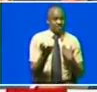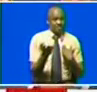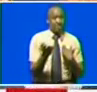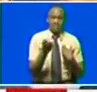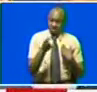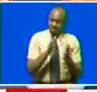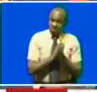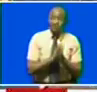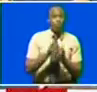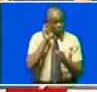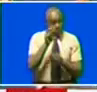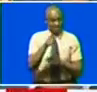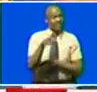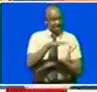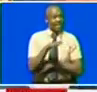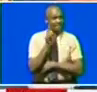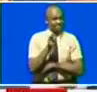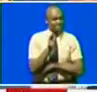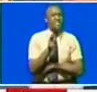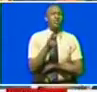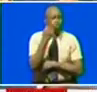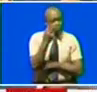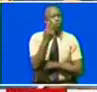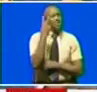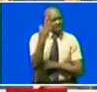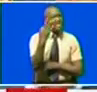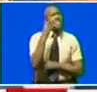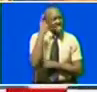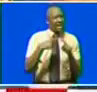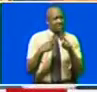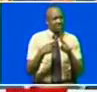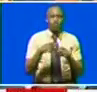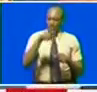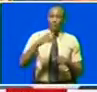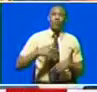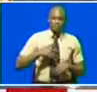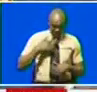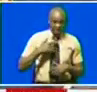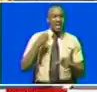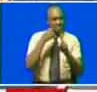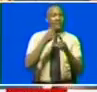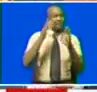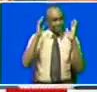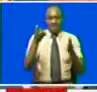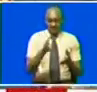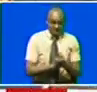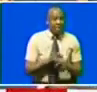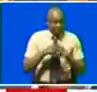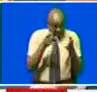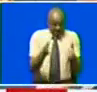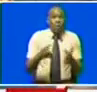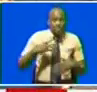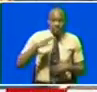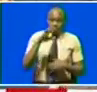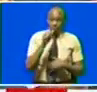across again, watch out this space. Within the next 2-3 years, you'll actually feel the major kind of impact. But already, people